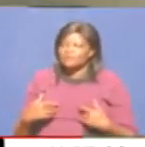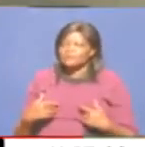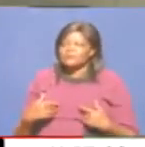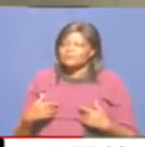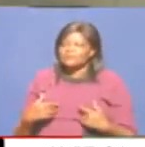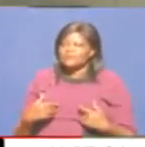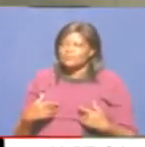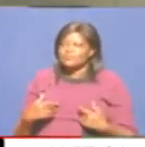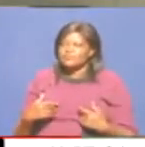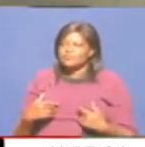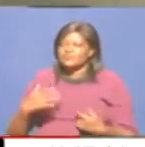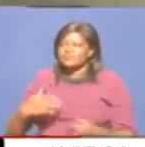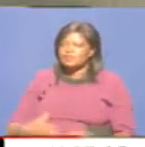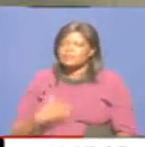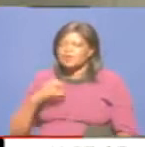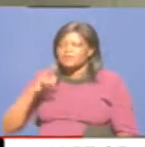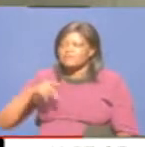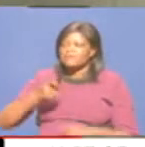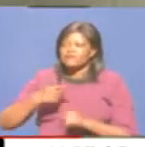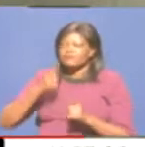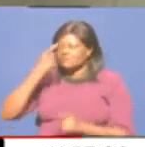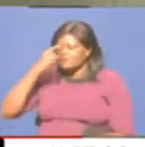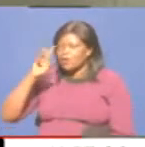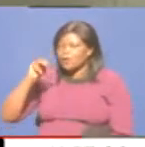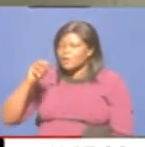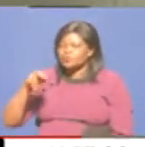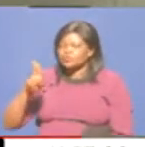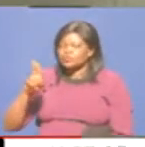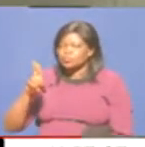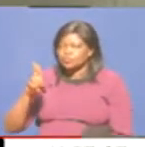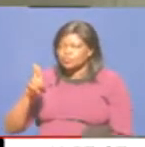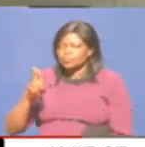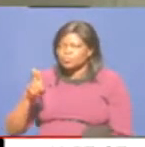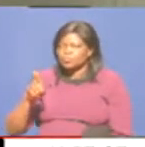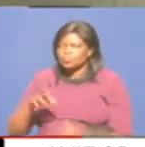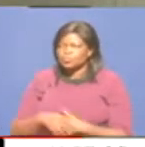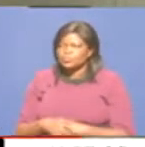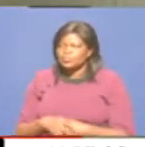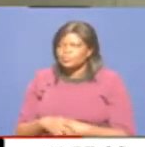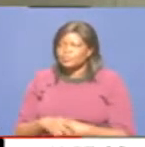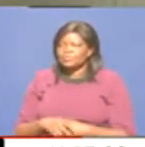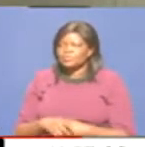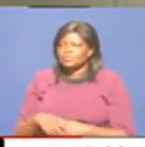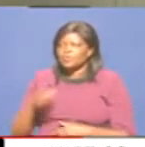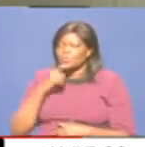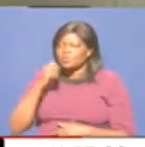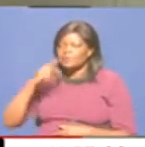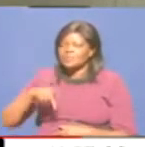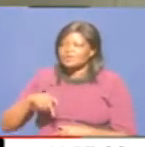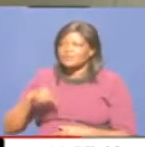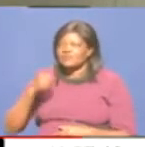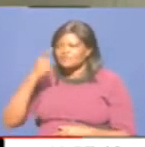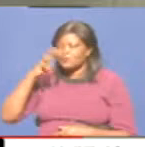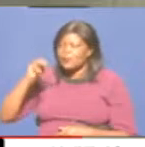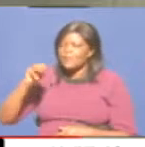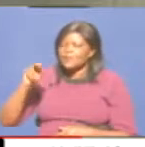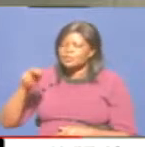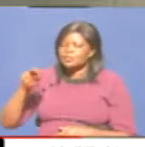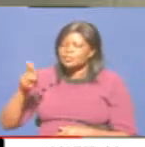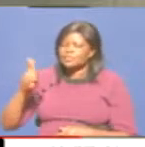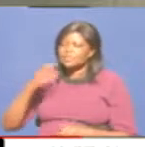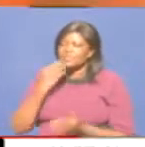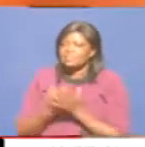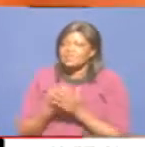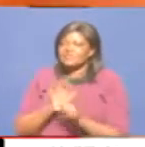MP, who is the MP for Matungu, Peter Oscar Nabulindo, who is the MP Matungu. Thank you so much, of course,